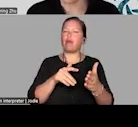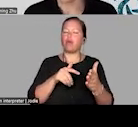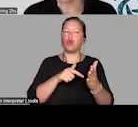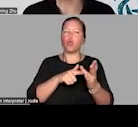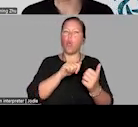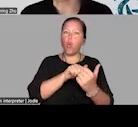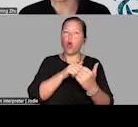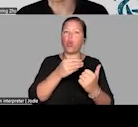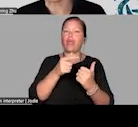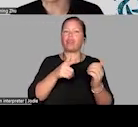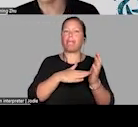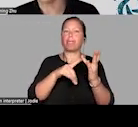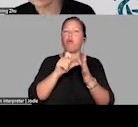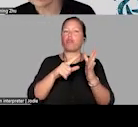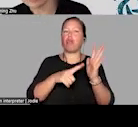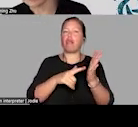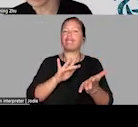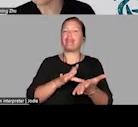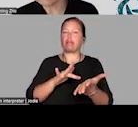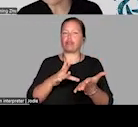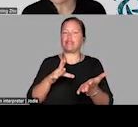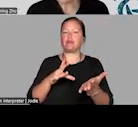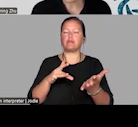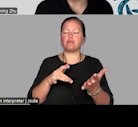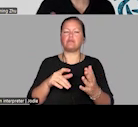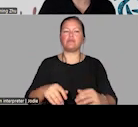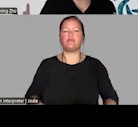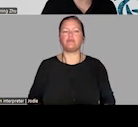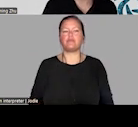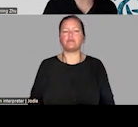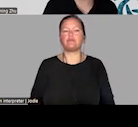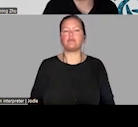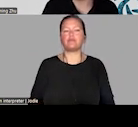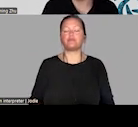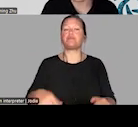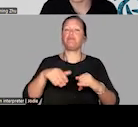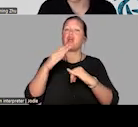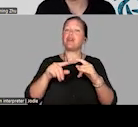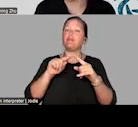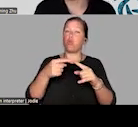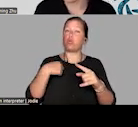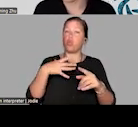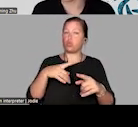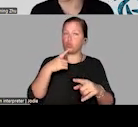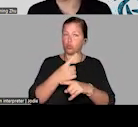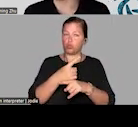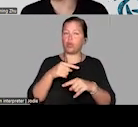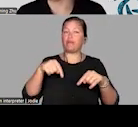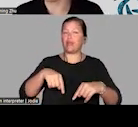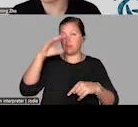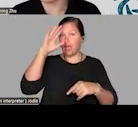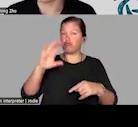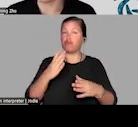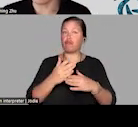the model fingerprinting to do that. The last point I want to make is Australia actually is leading in